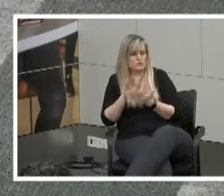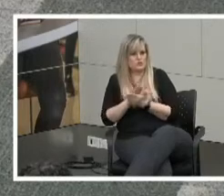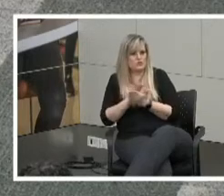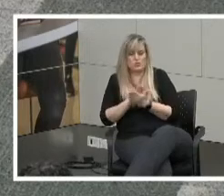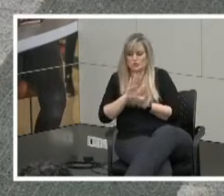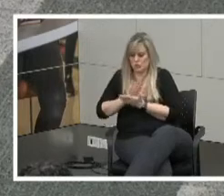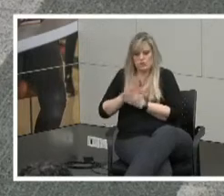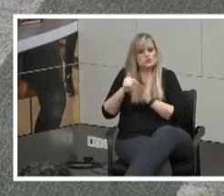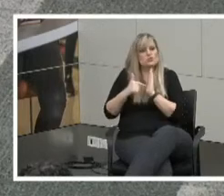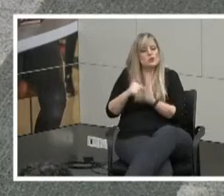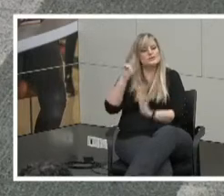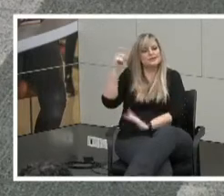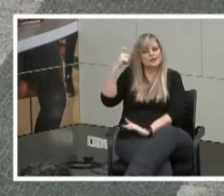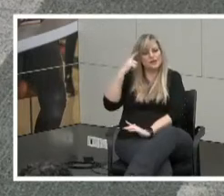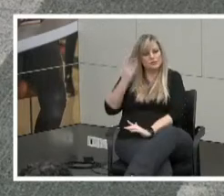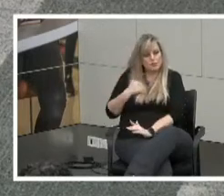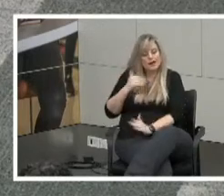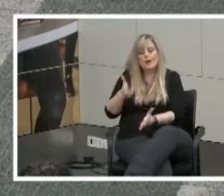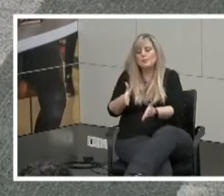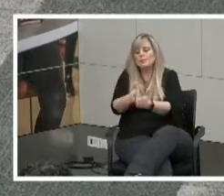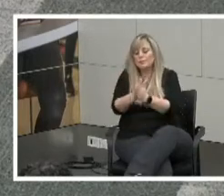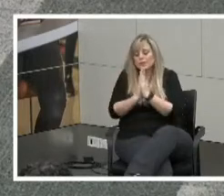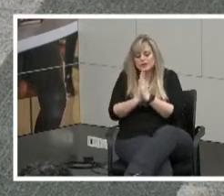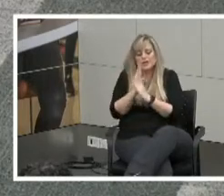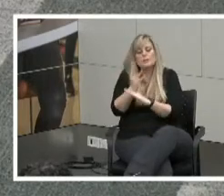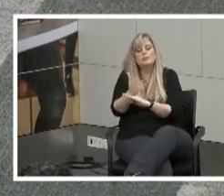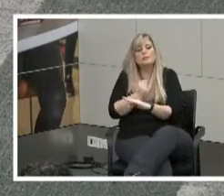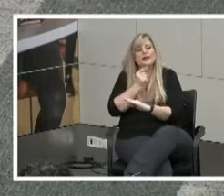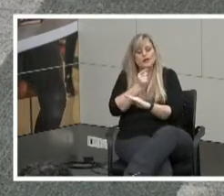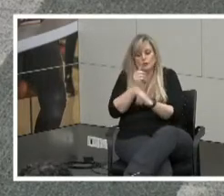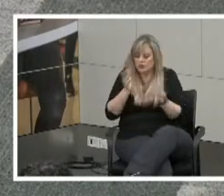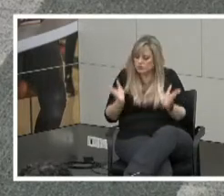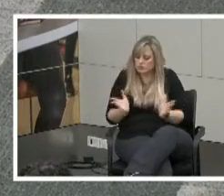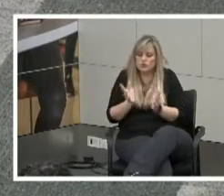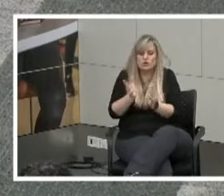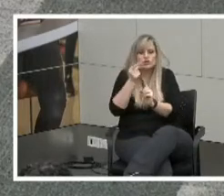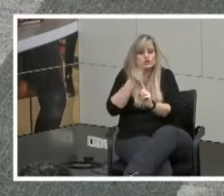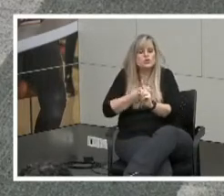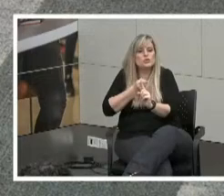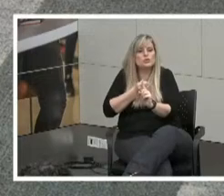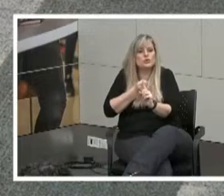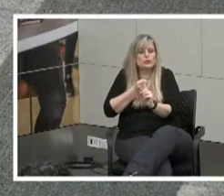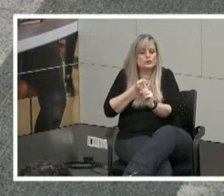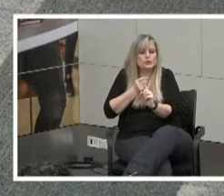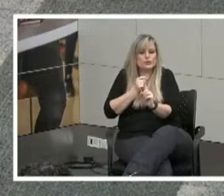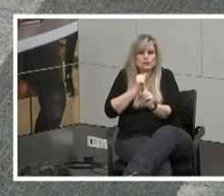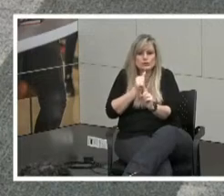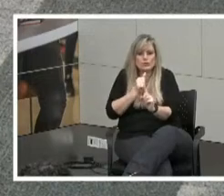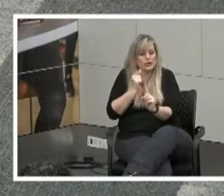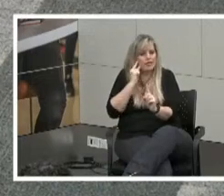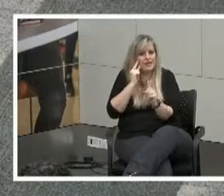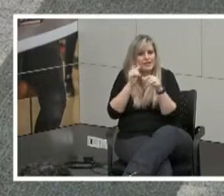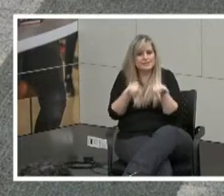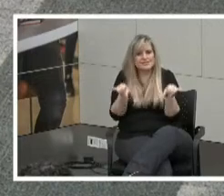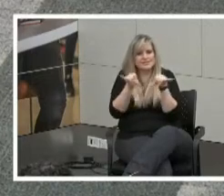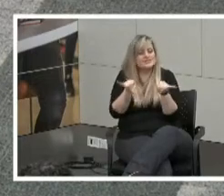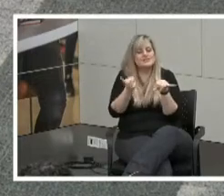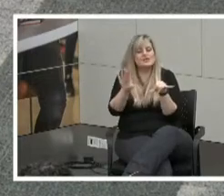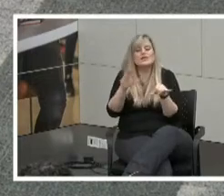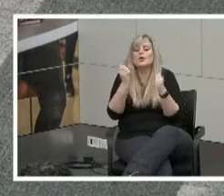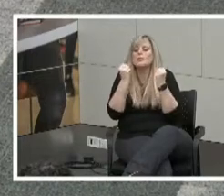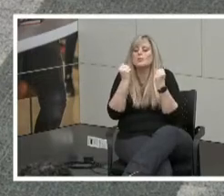government I'm imploring you and encourage you to think outside the box there are numerous